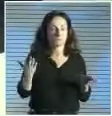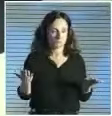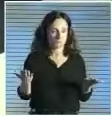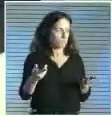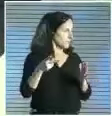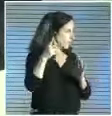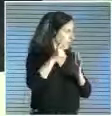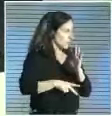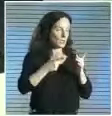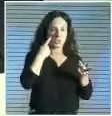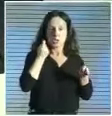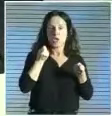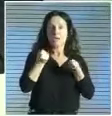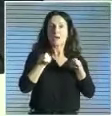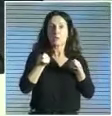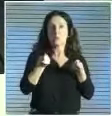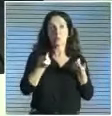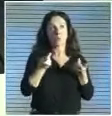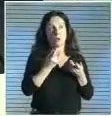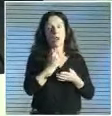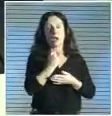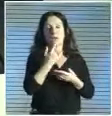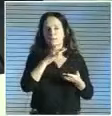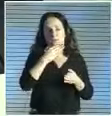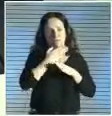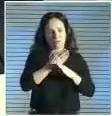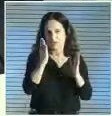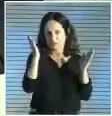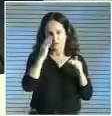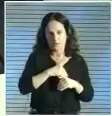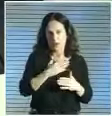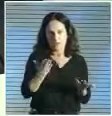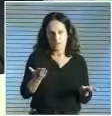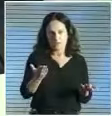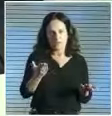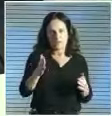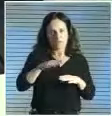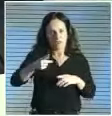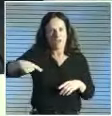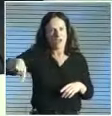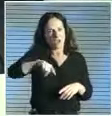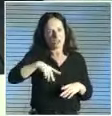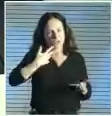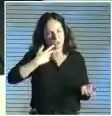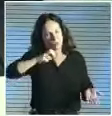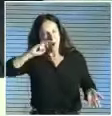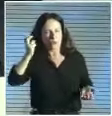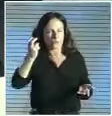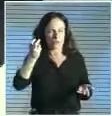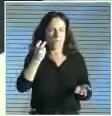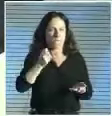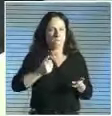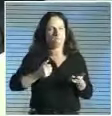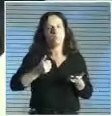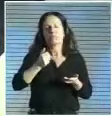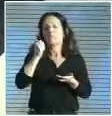another challenge. Last year, only in Spain, we had more than 800 new rules in sustainability for companies, not for